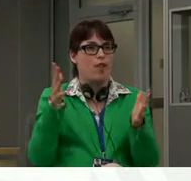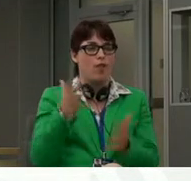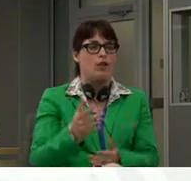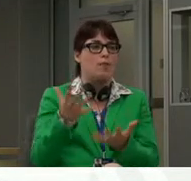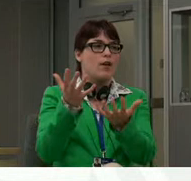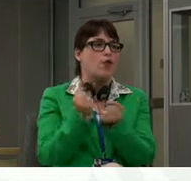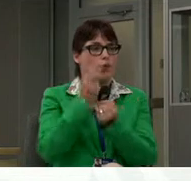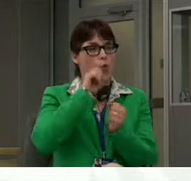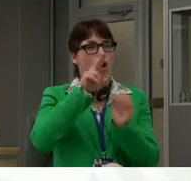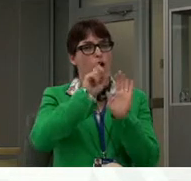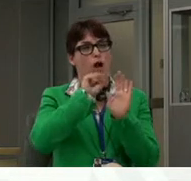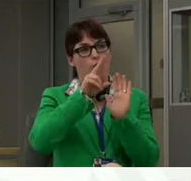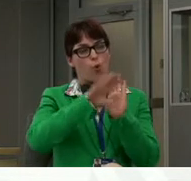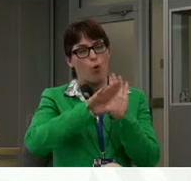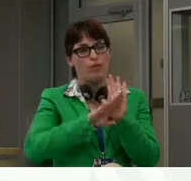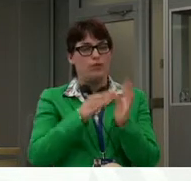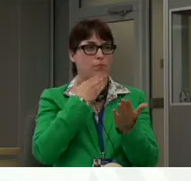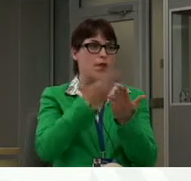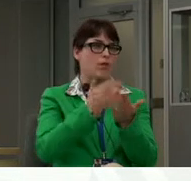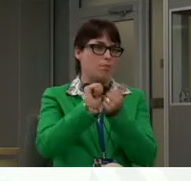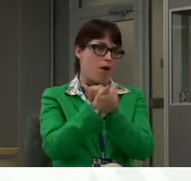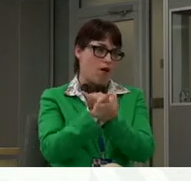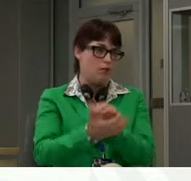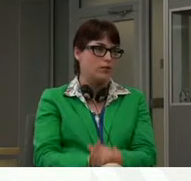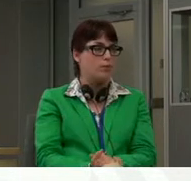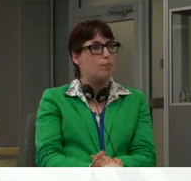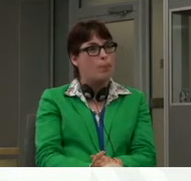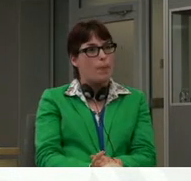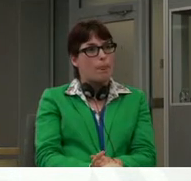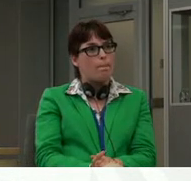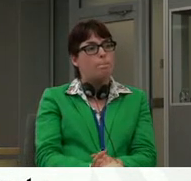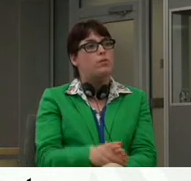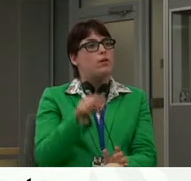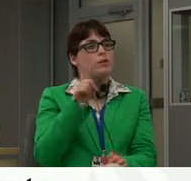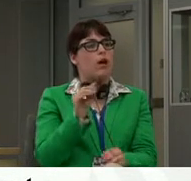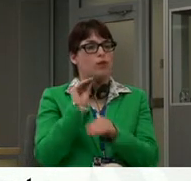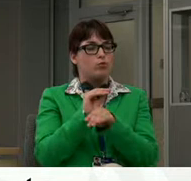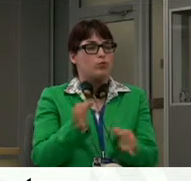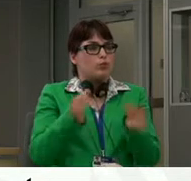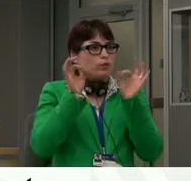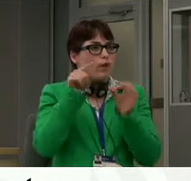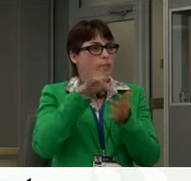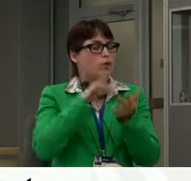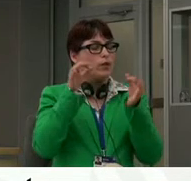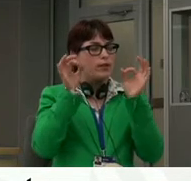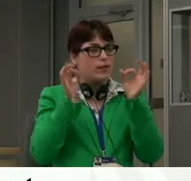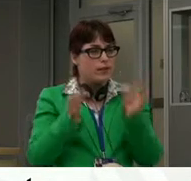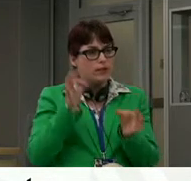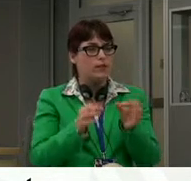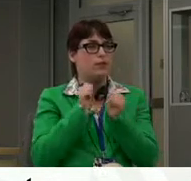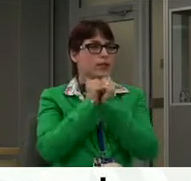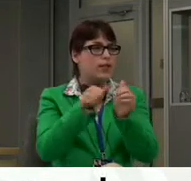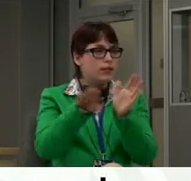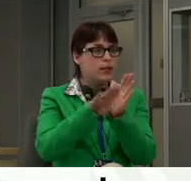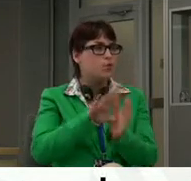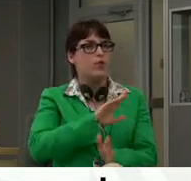The children, the current generations, have to benefit most from the change in the approach offered by the